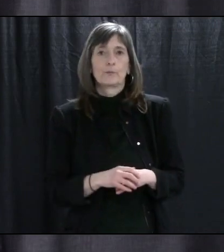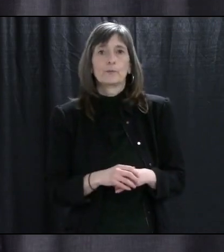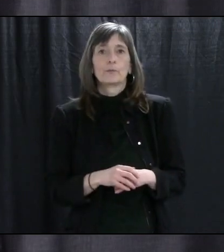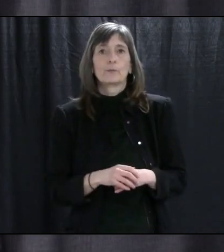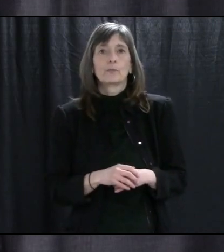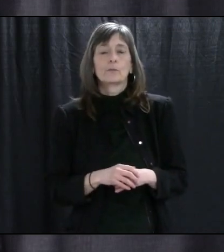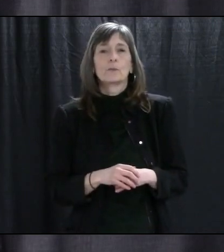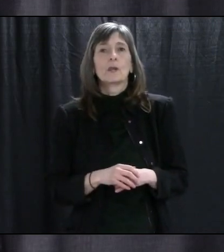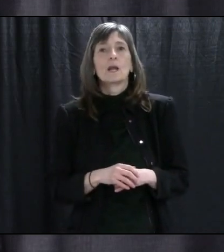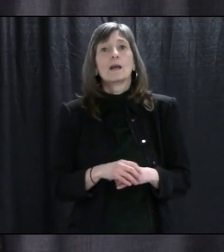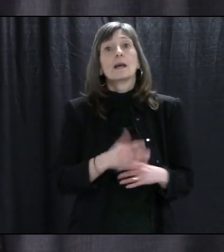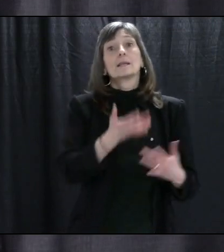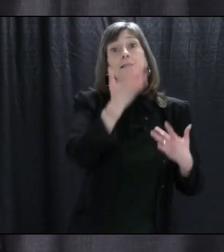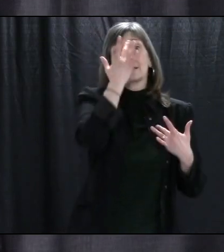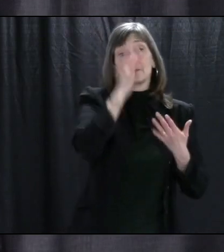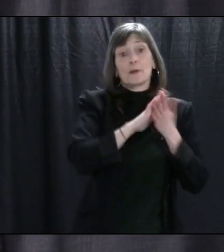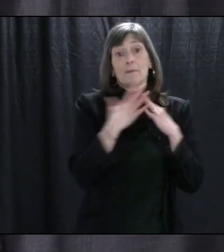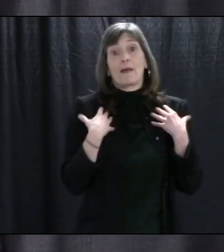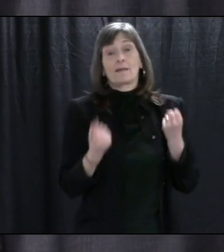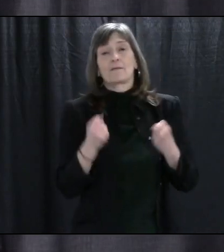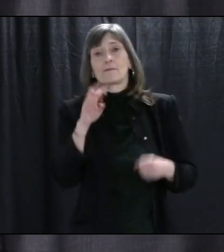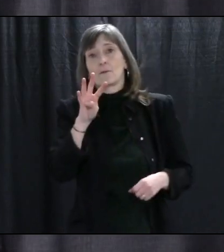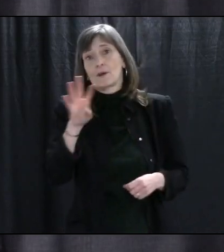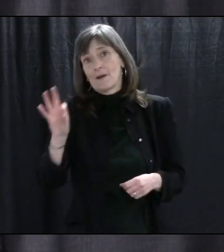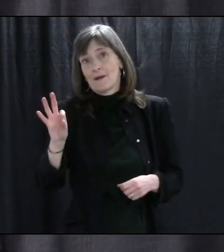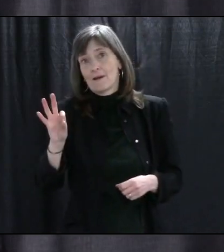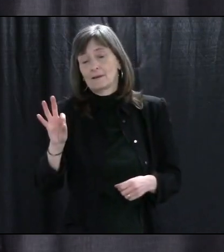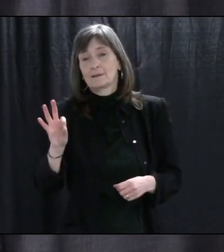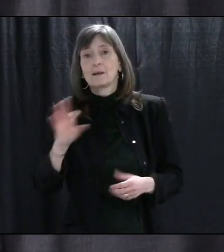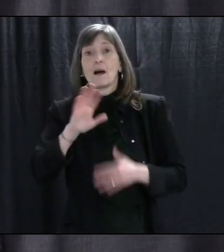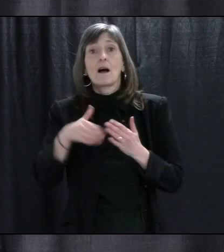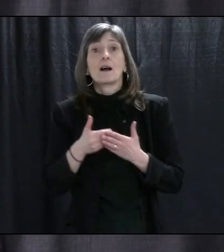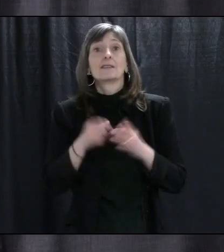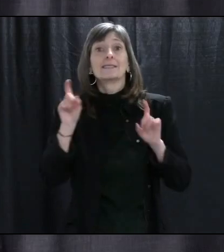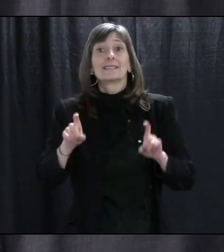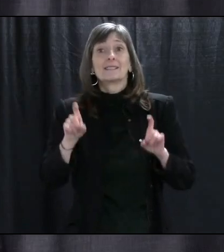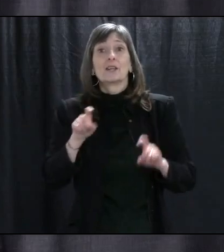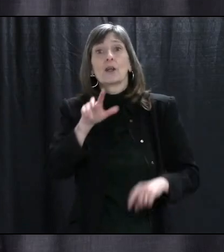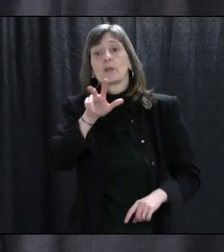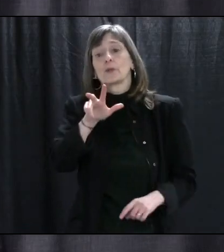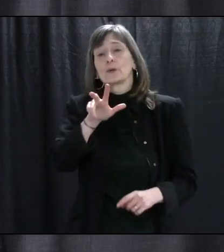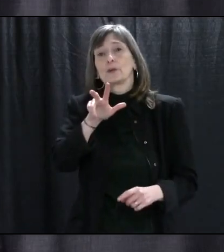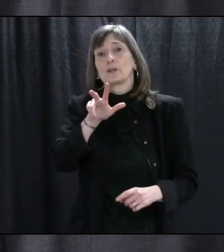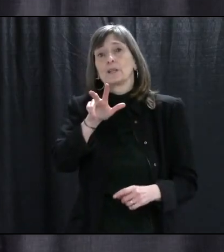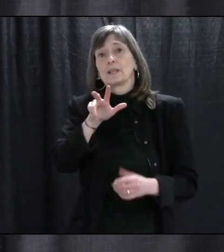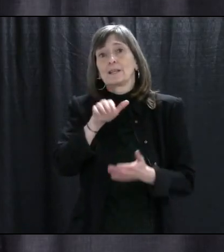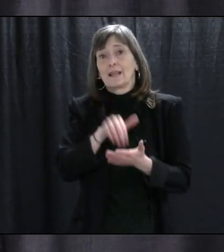have now recovered, and in total, we have tested 3,958 people.